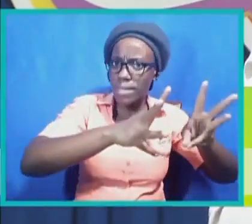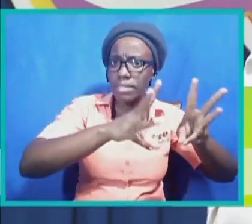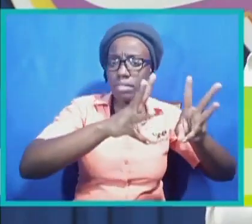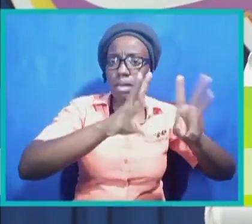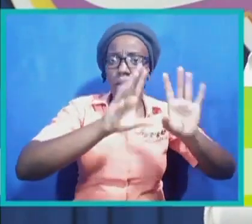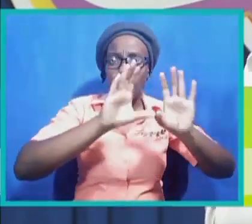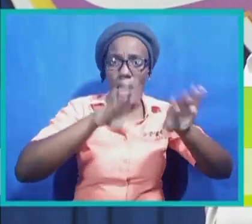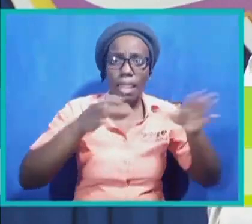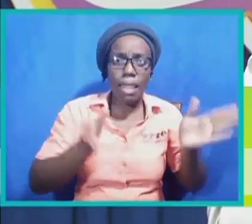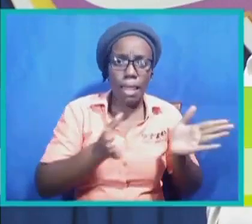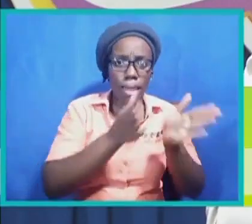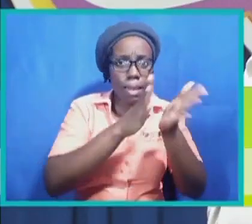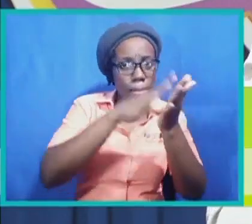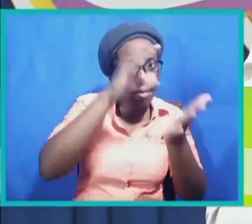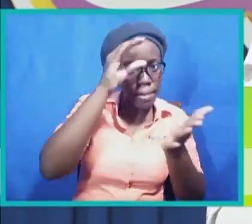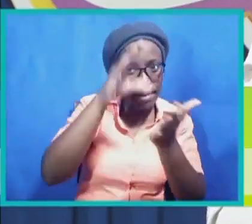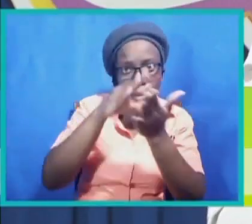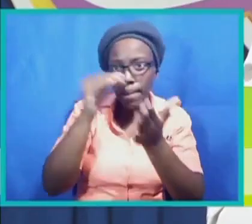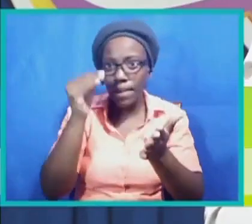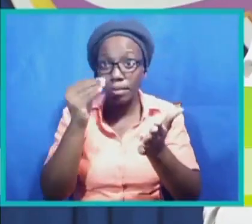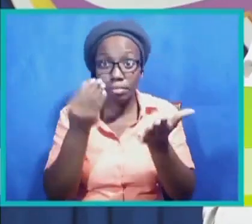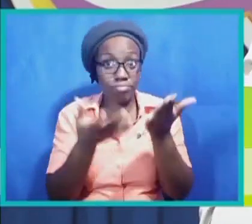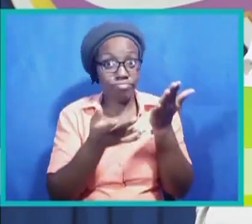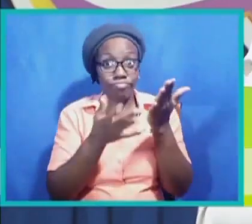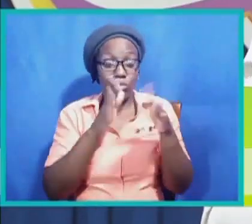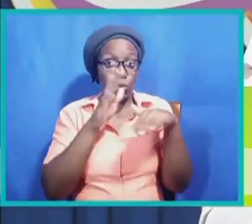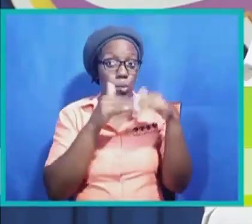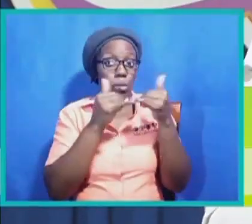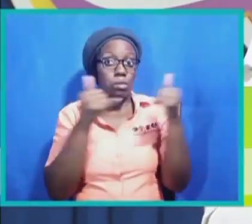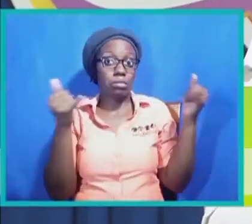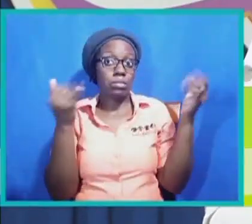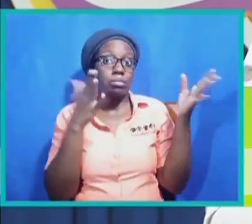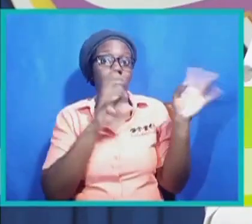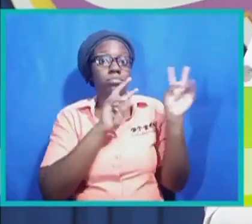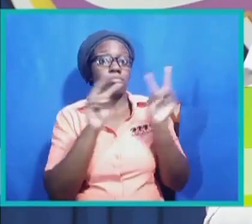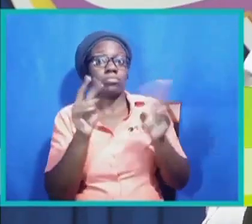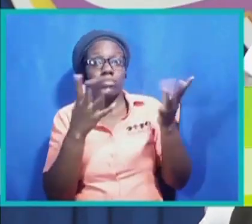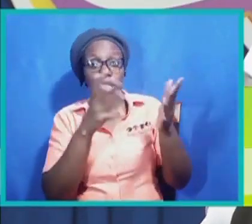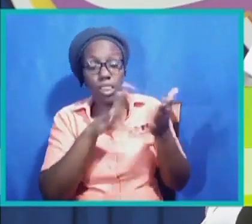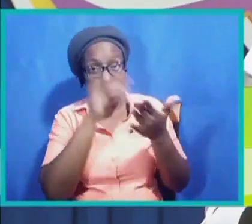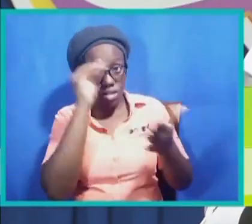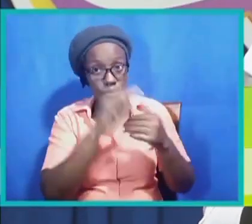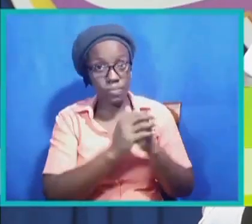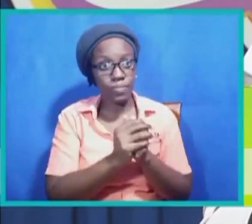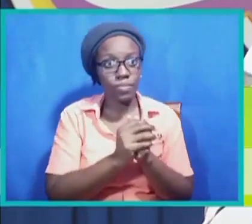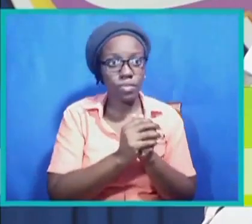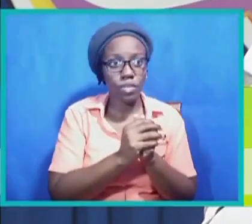have had pre-pandemic to teaching and learning. So de facto, the pandemic